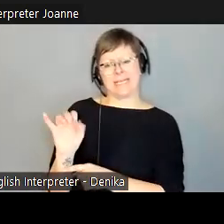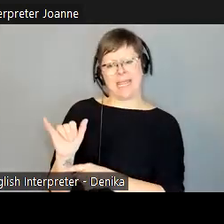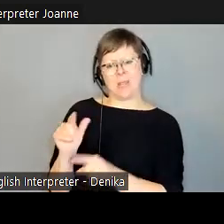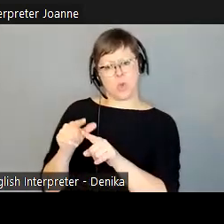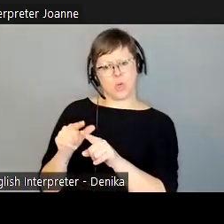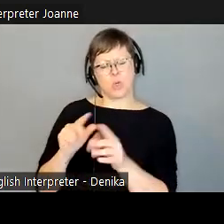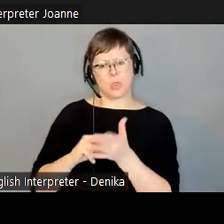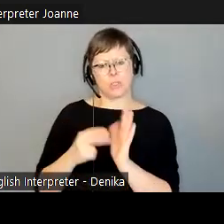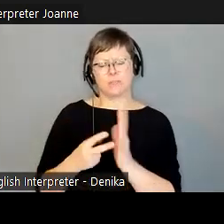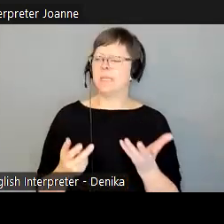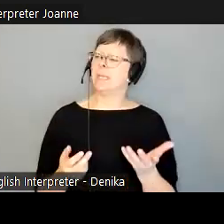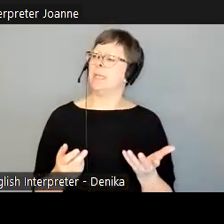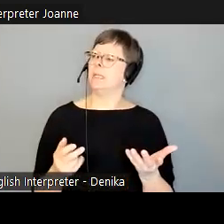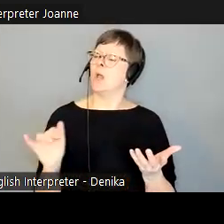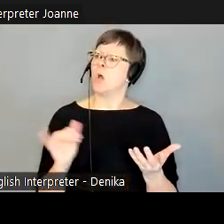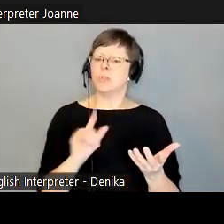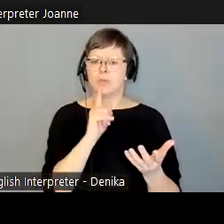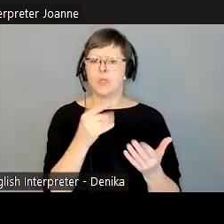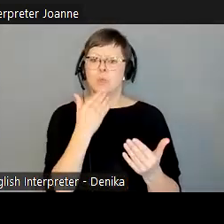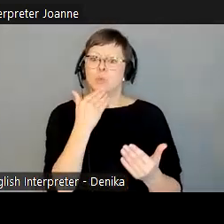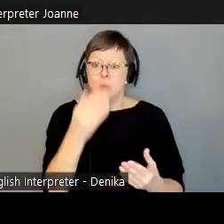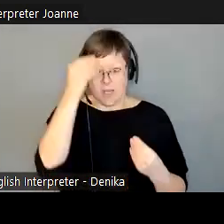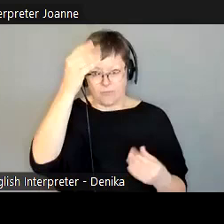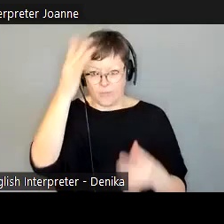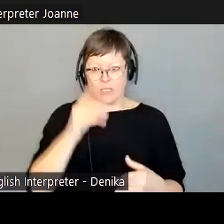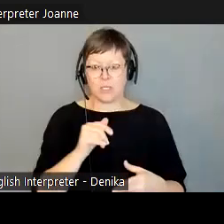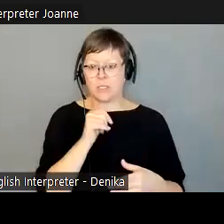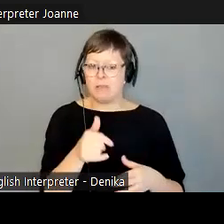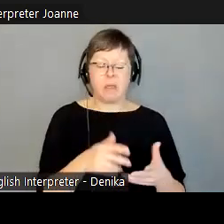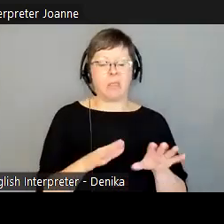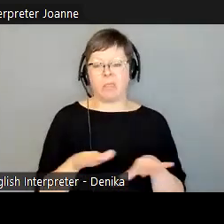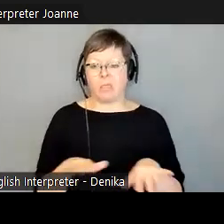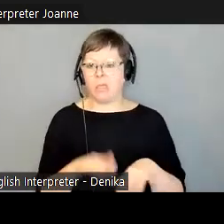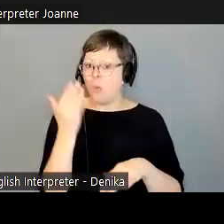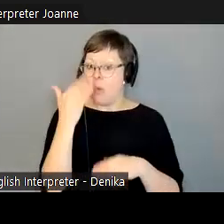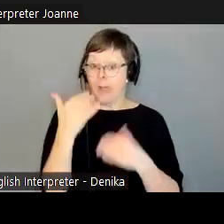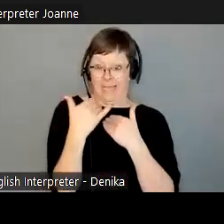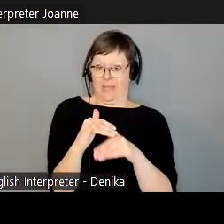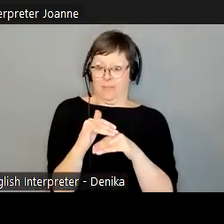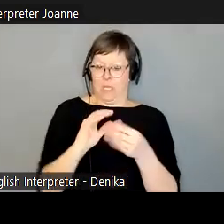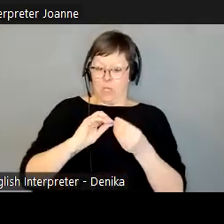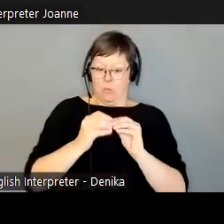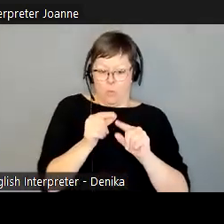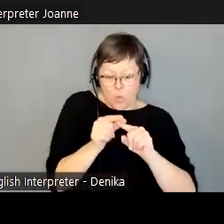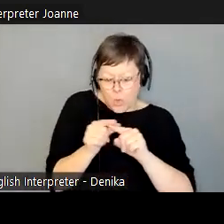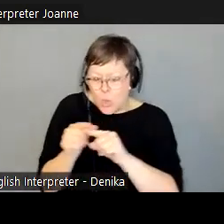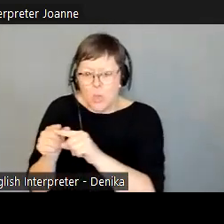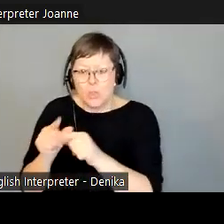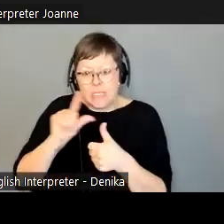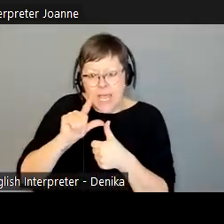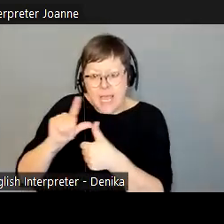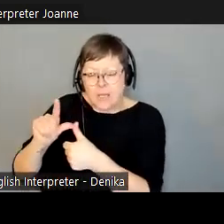think quality over quantity. We want to make sure that every word counts because you only have so many characters. I think